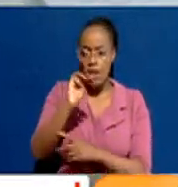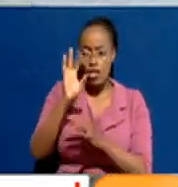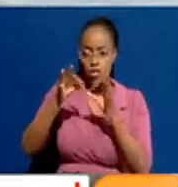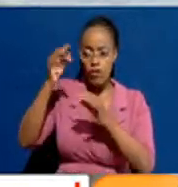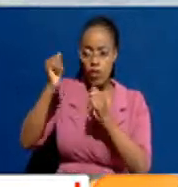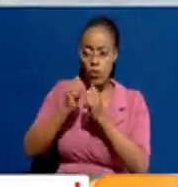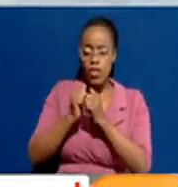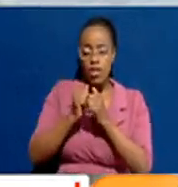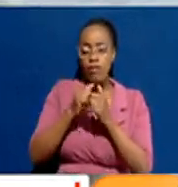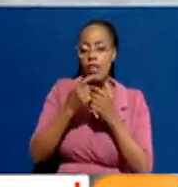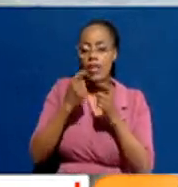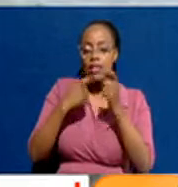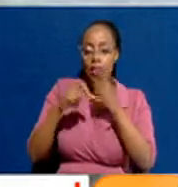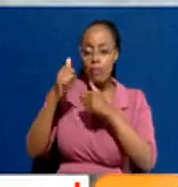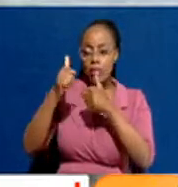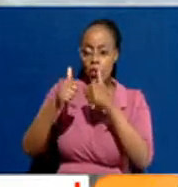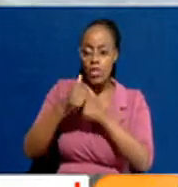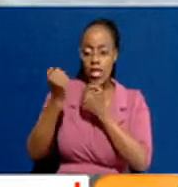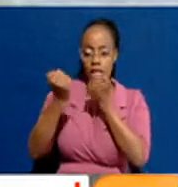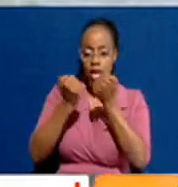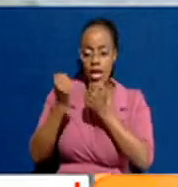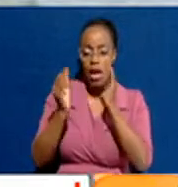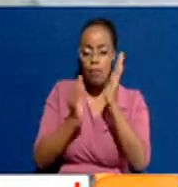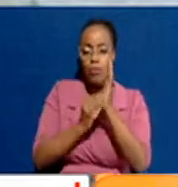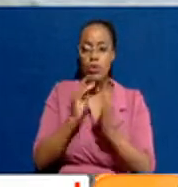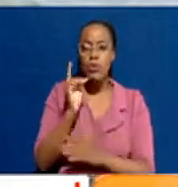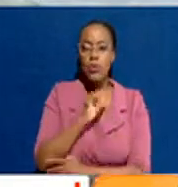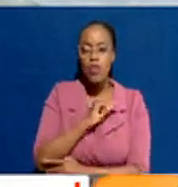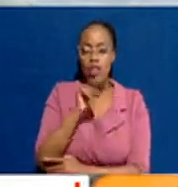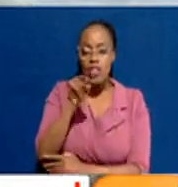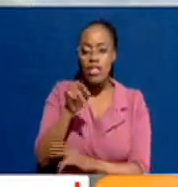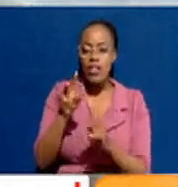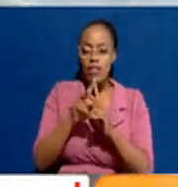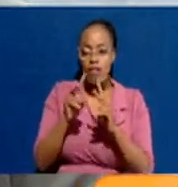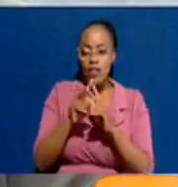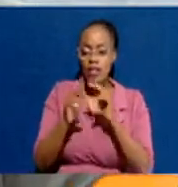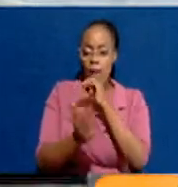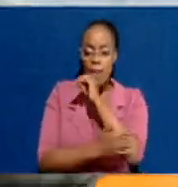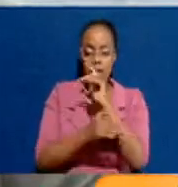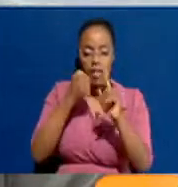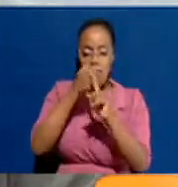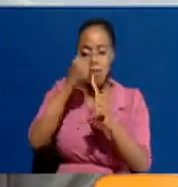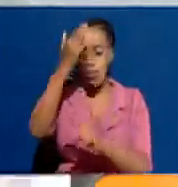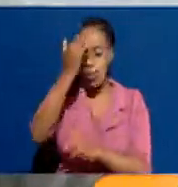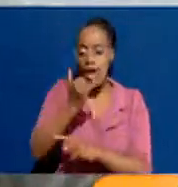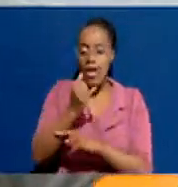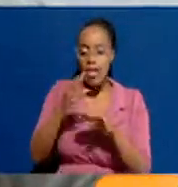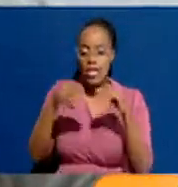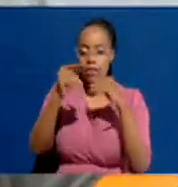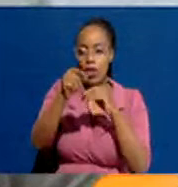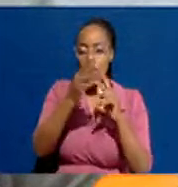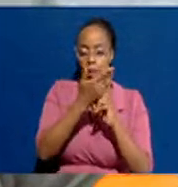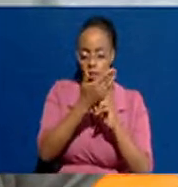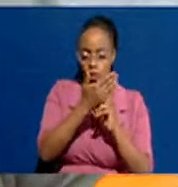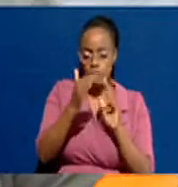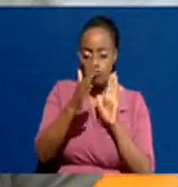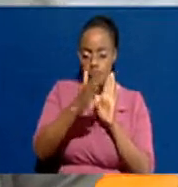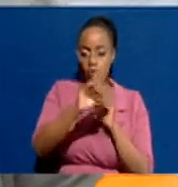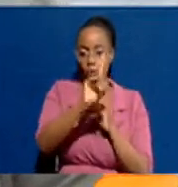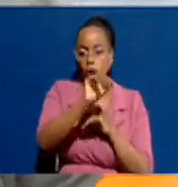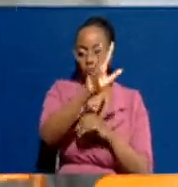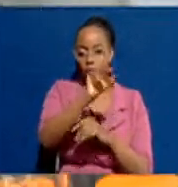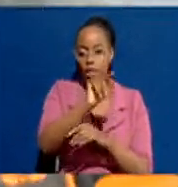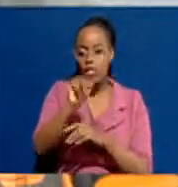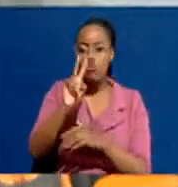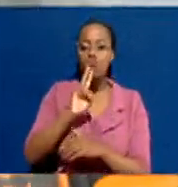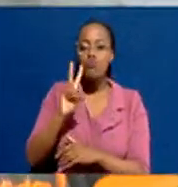the expenses that this car incurred. That's a very big implication because it gives you between